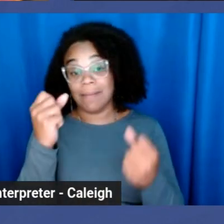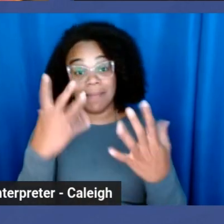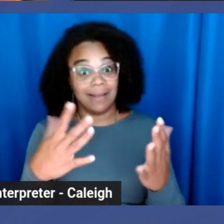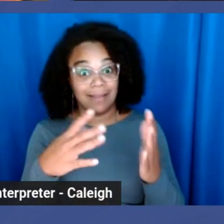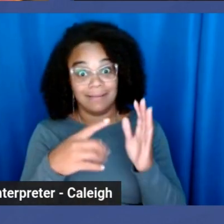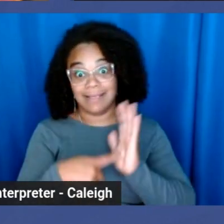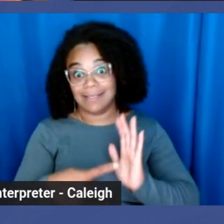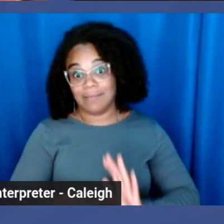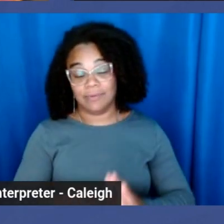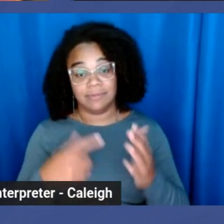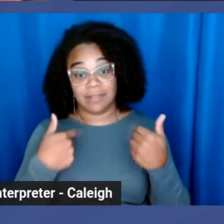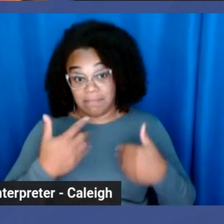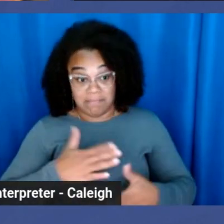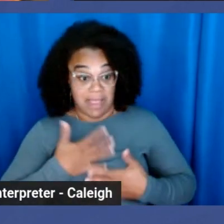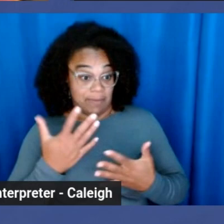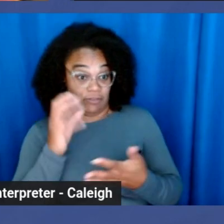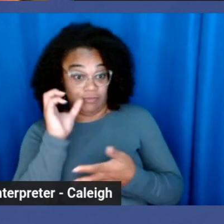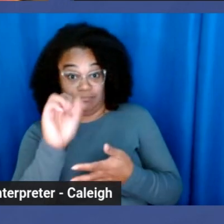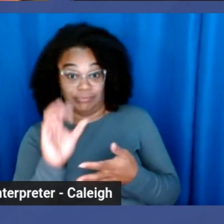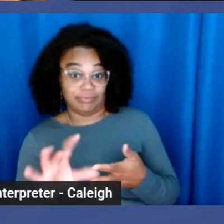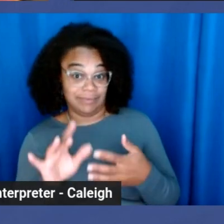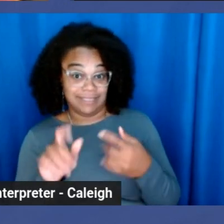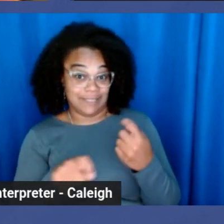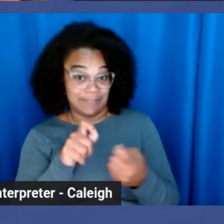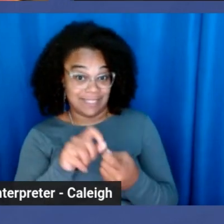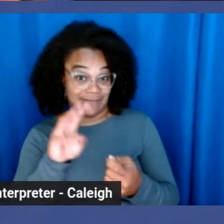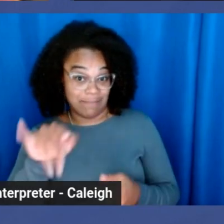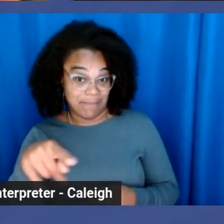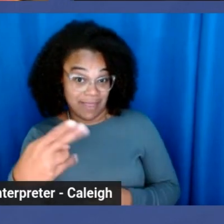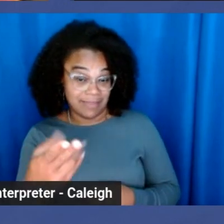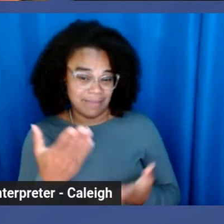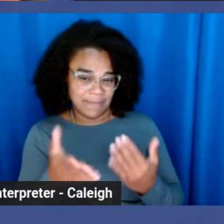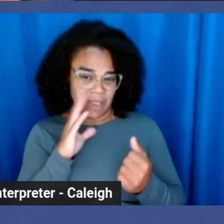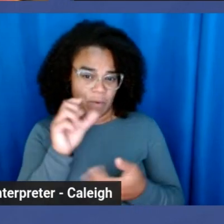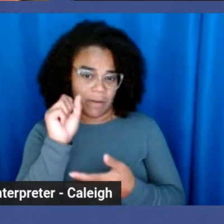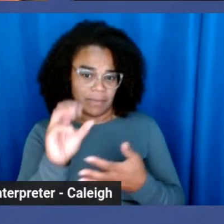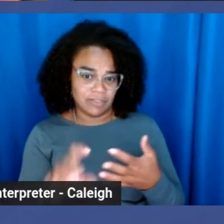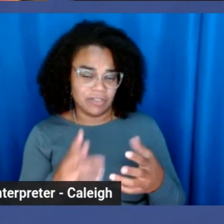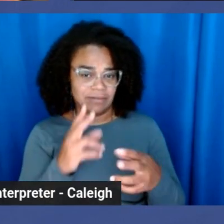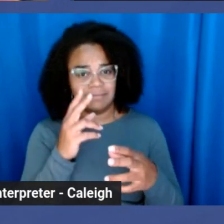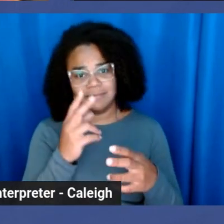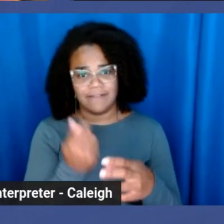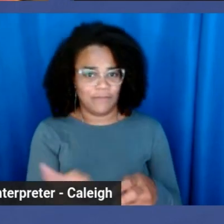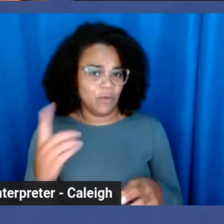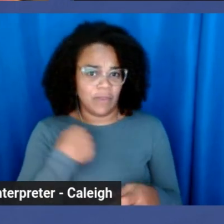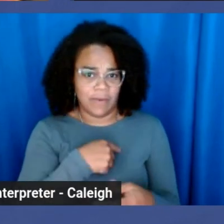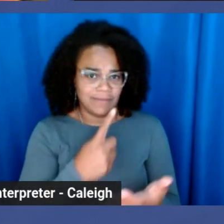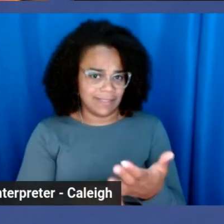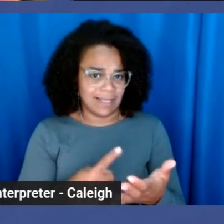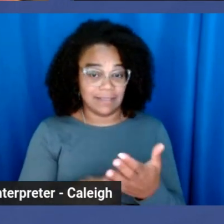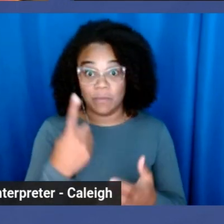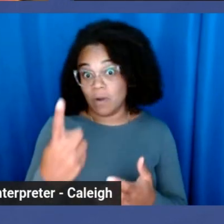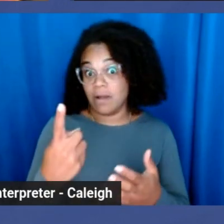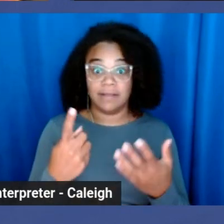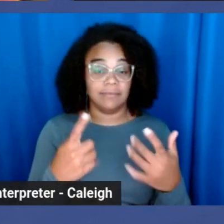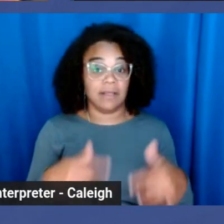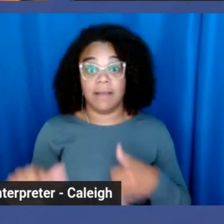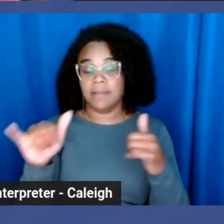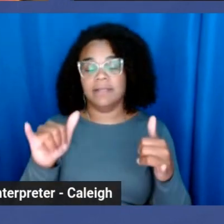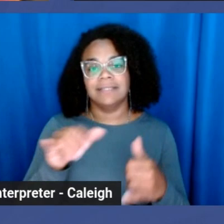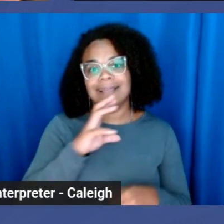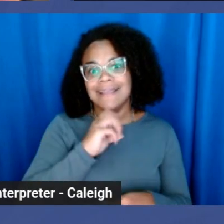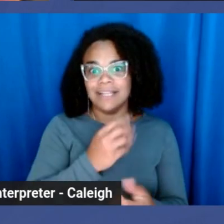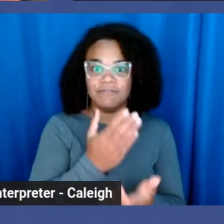more about specific myths that I found. Maybe I'll just give a couple that we talked about. So a big one, of course, is that, age verification is safe,